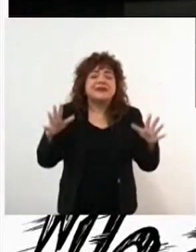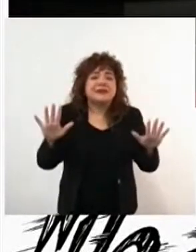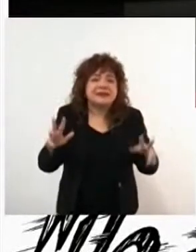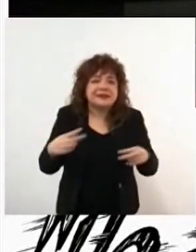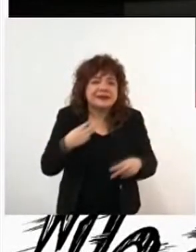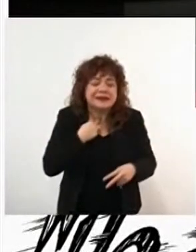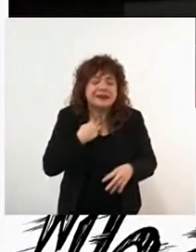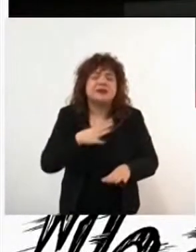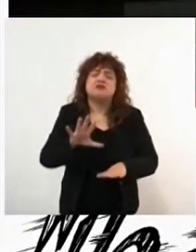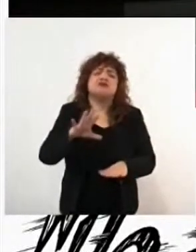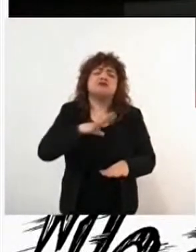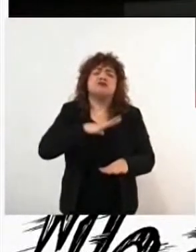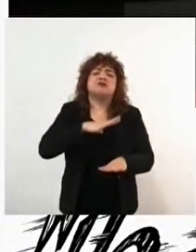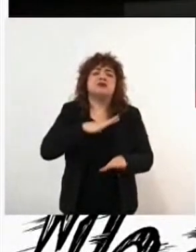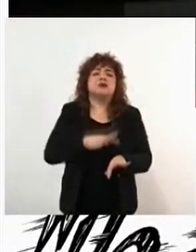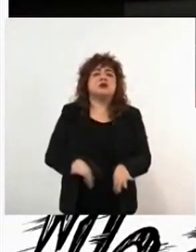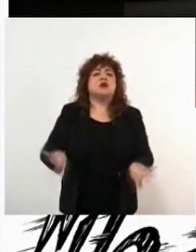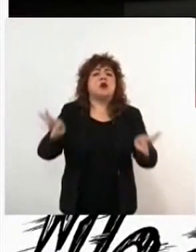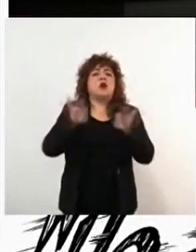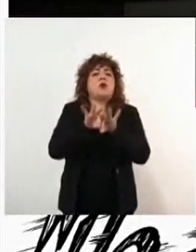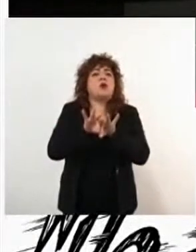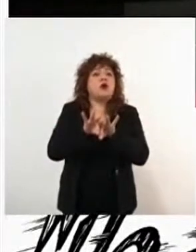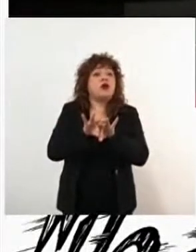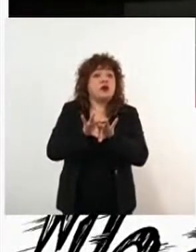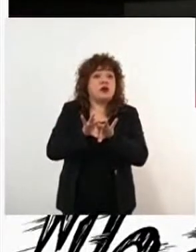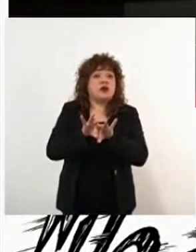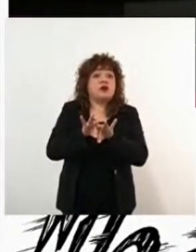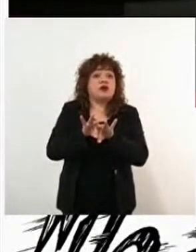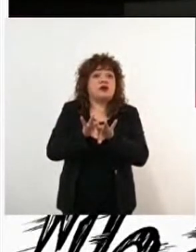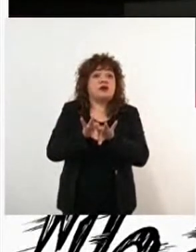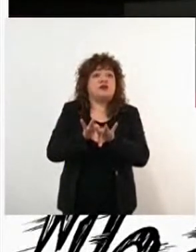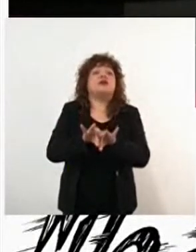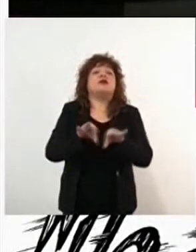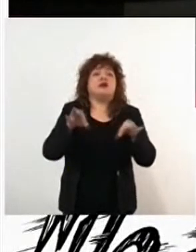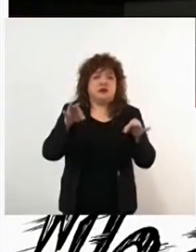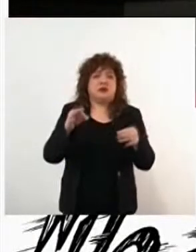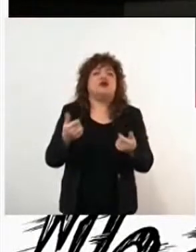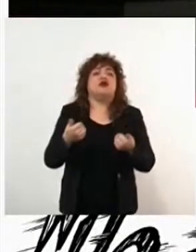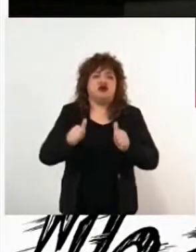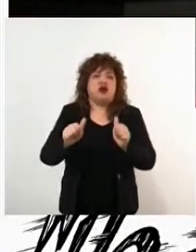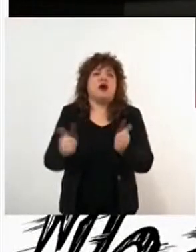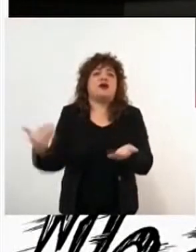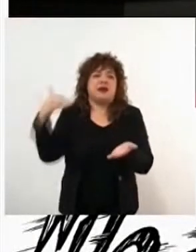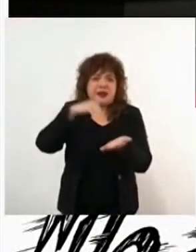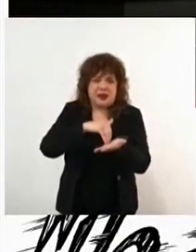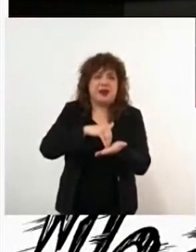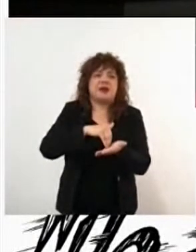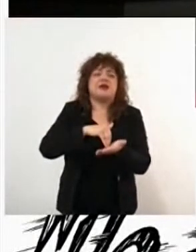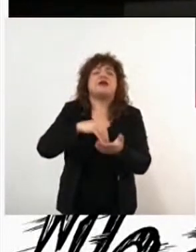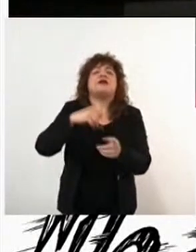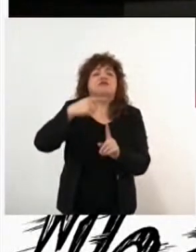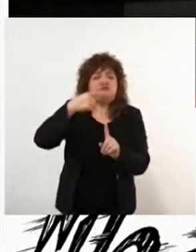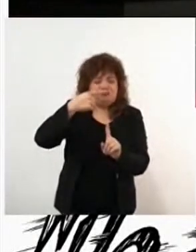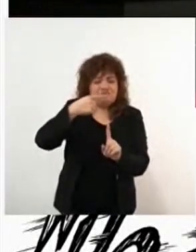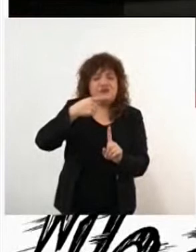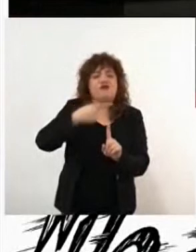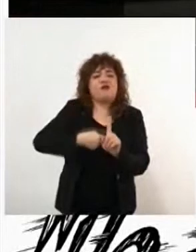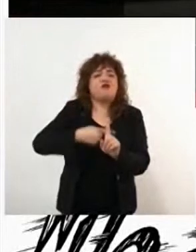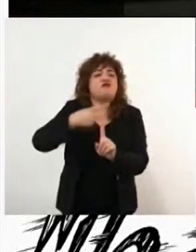sure, knowing the lot of you within a month or two. But I'm sure it's going to be a